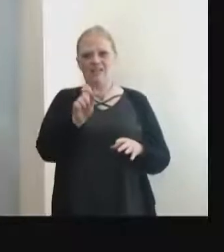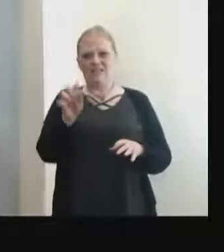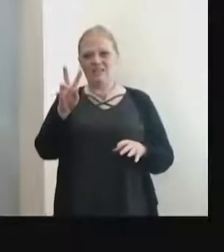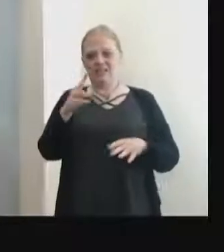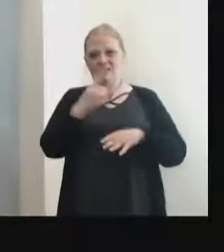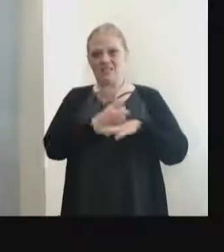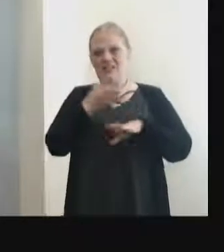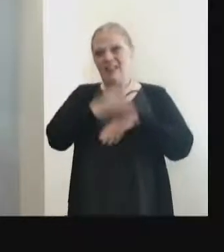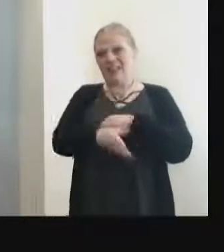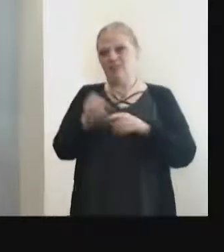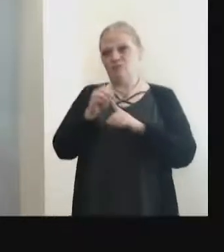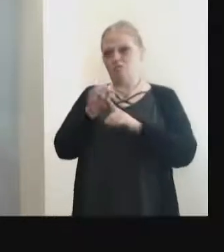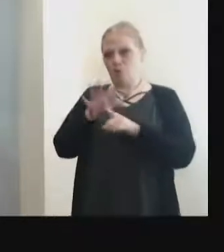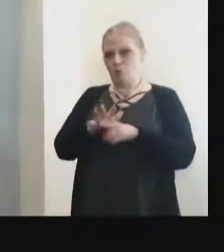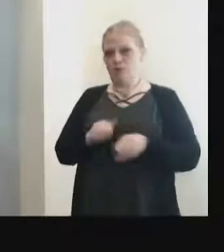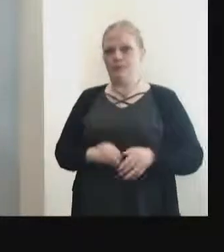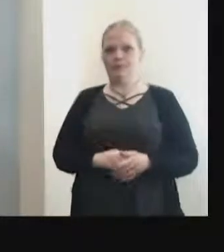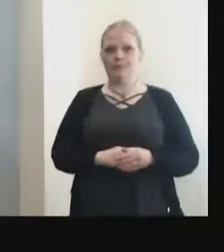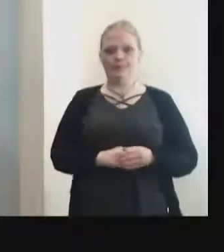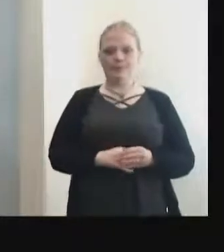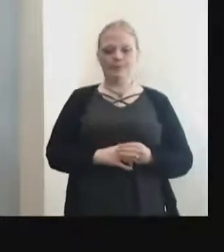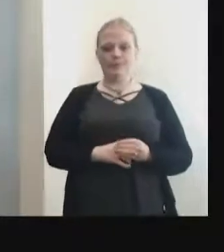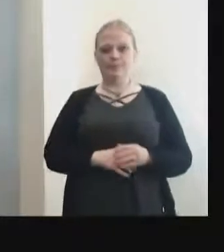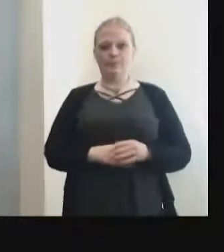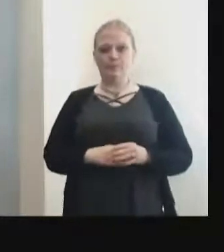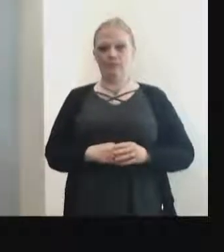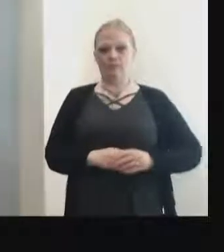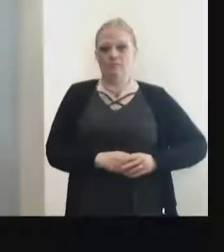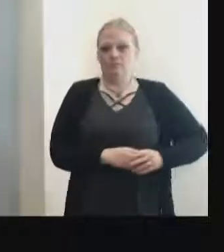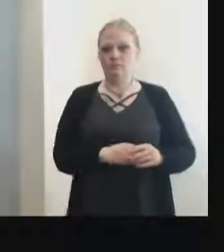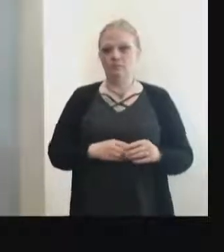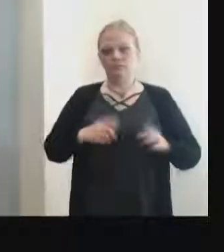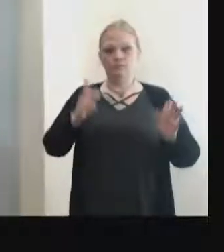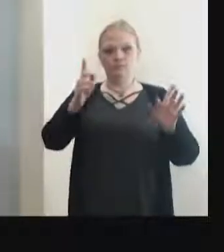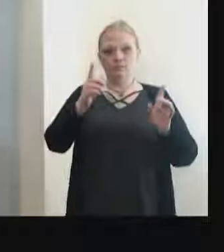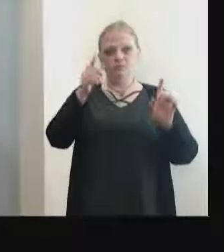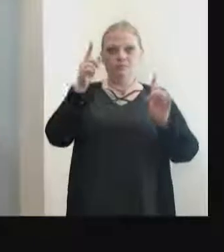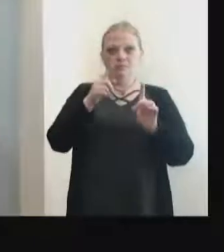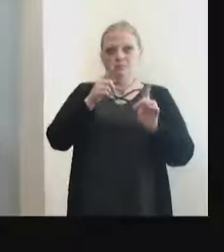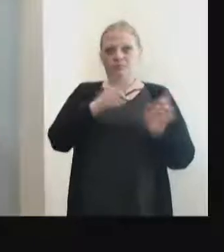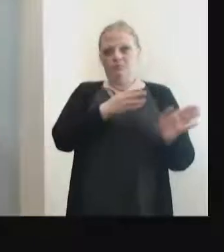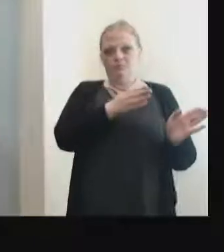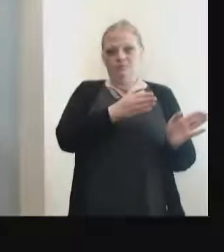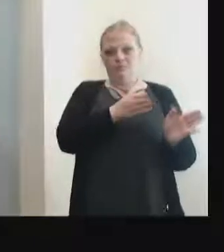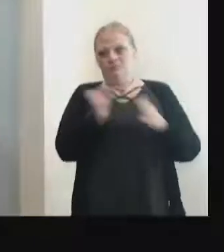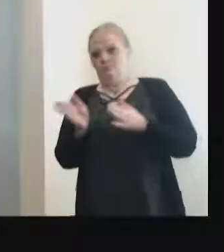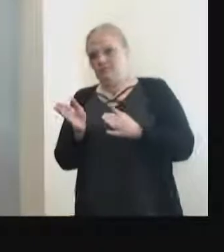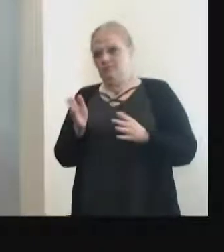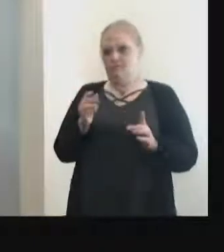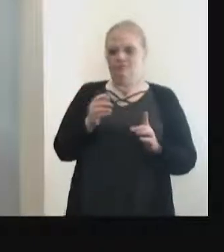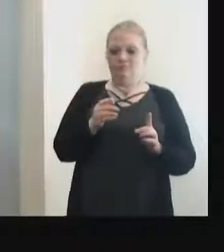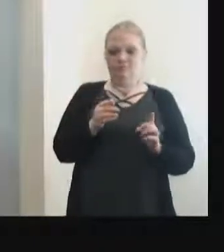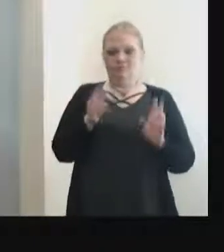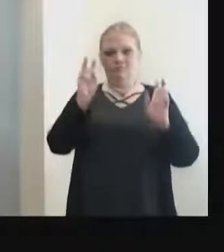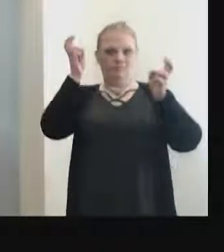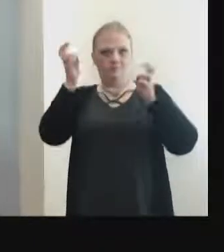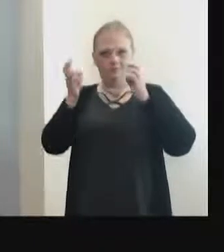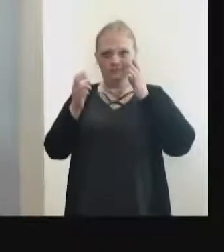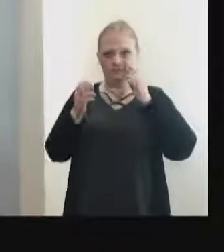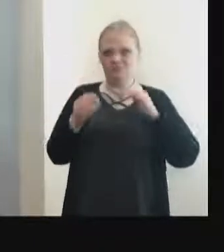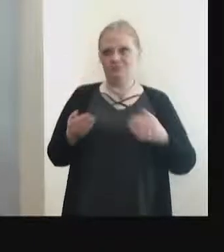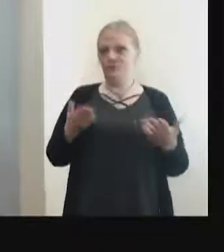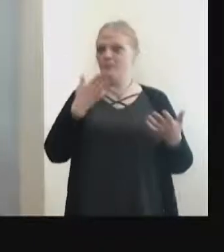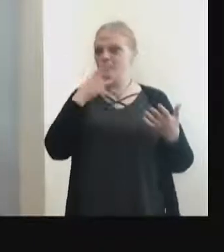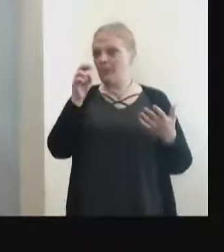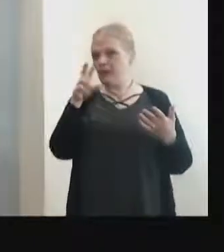after exposure. Also, now changing the topics to some good news. We're making some great headway, some